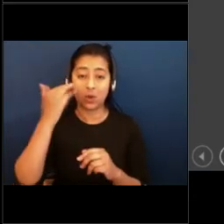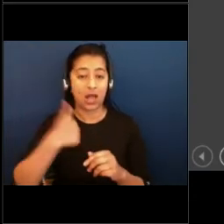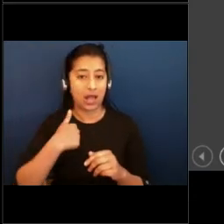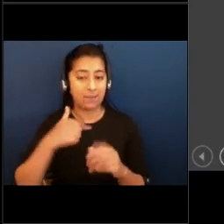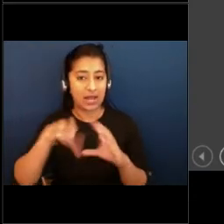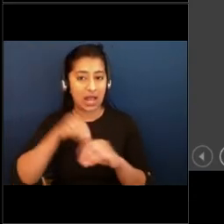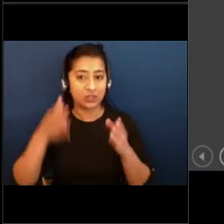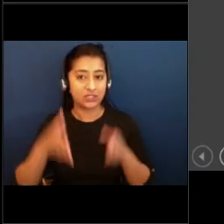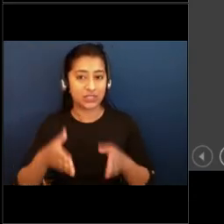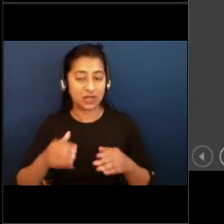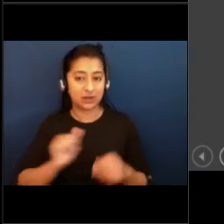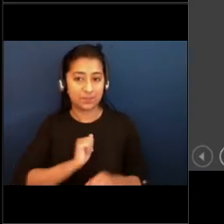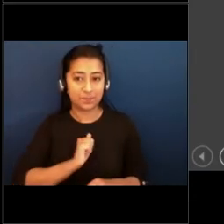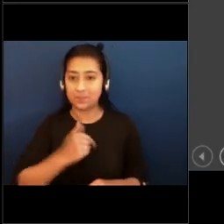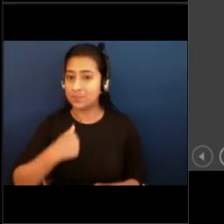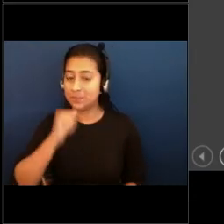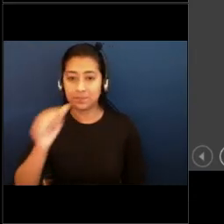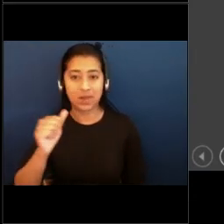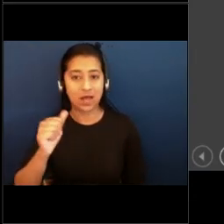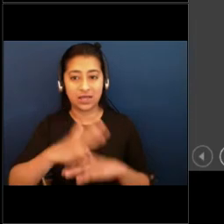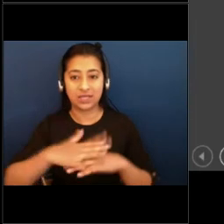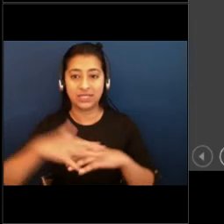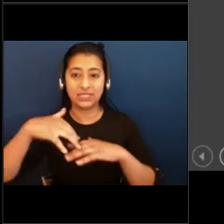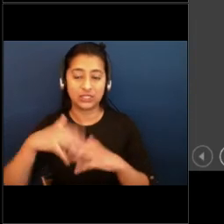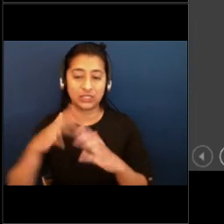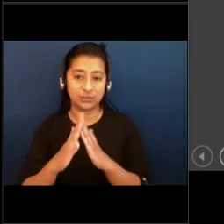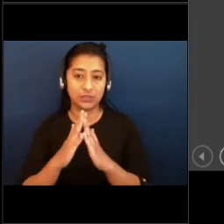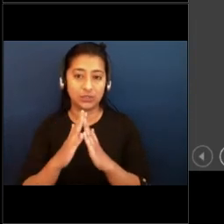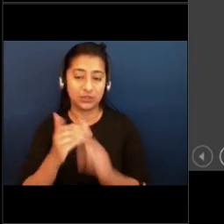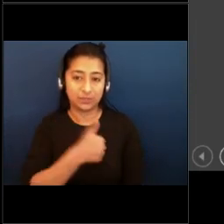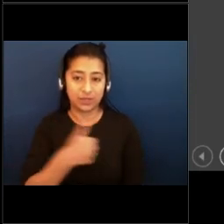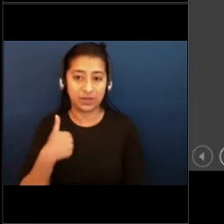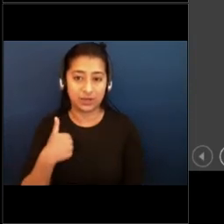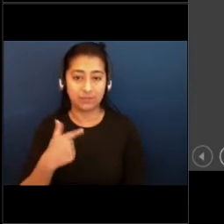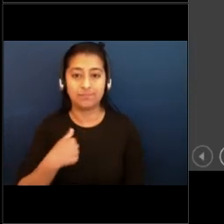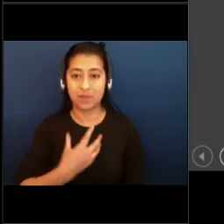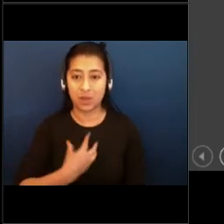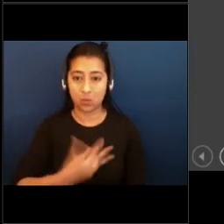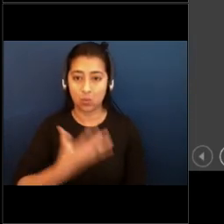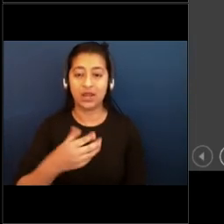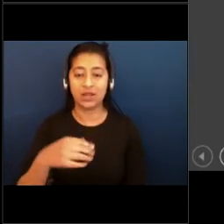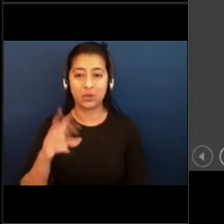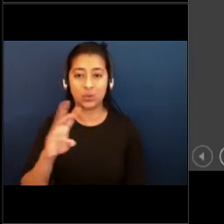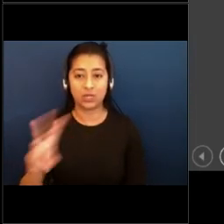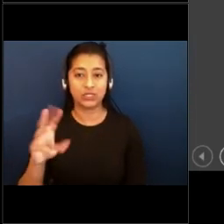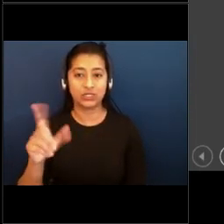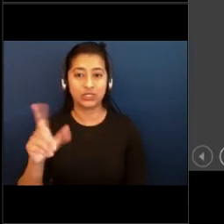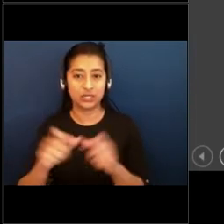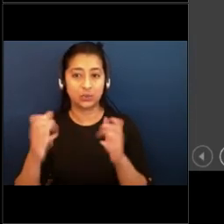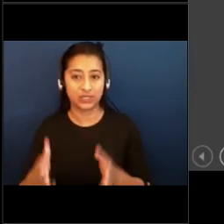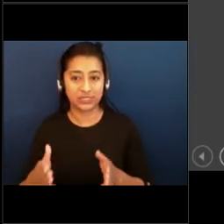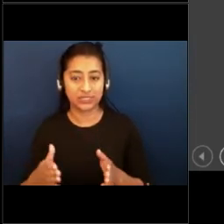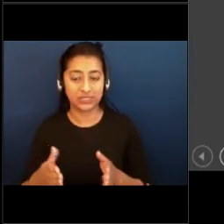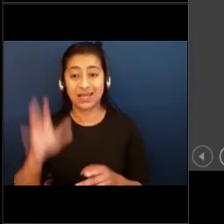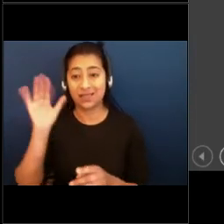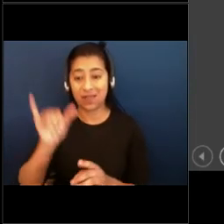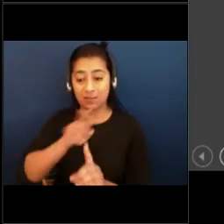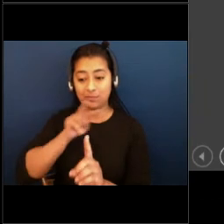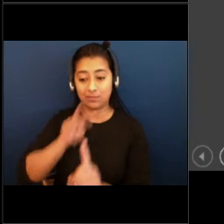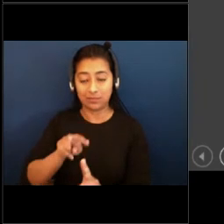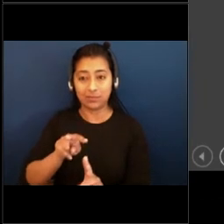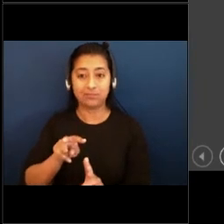outsider. I'm not an Indigenous community member. I'm a white Western linguist. And I think that kind of positionality